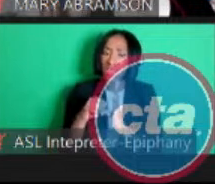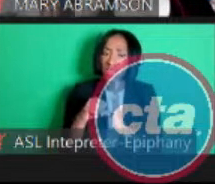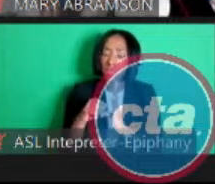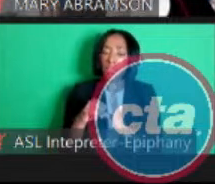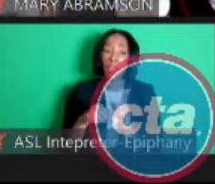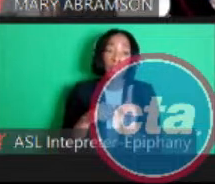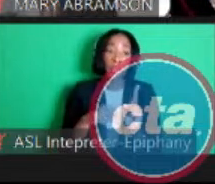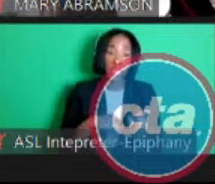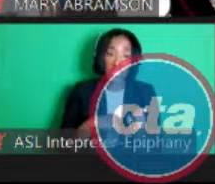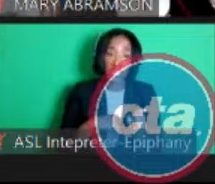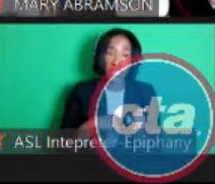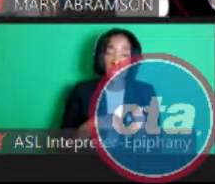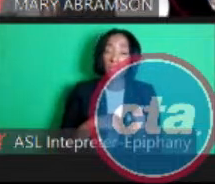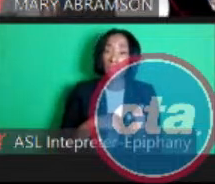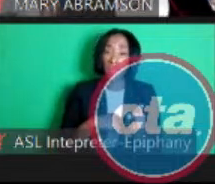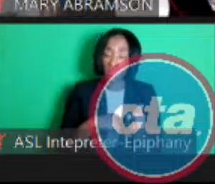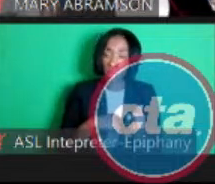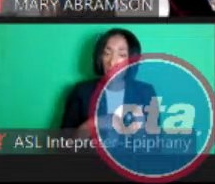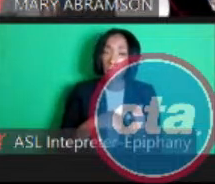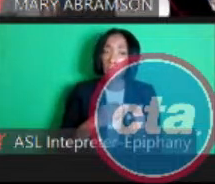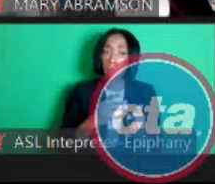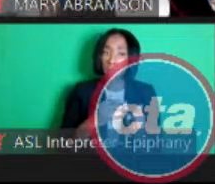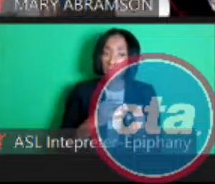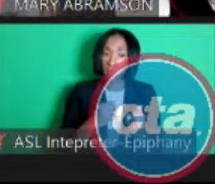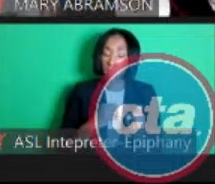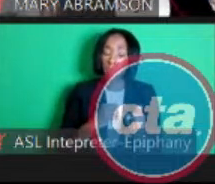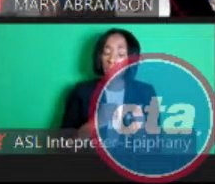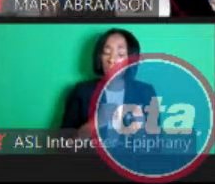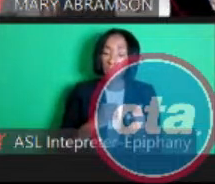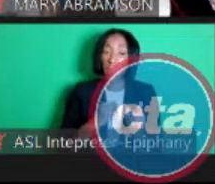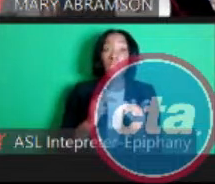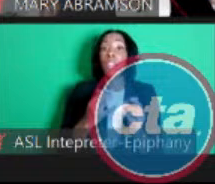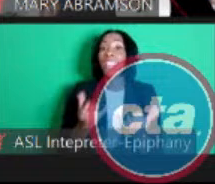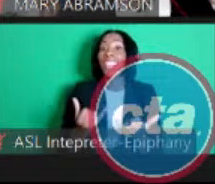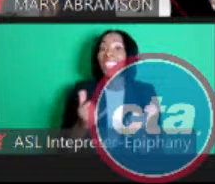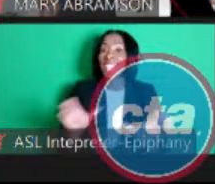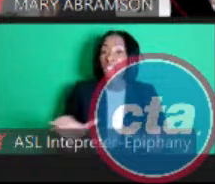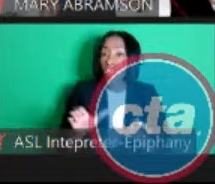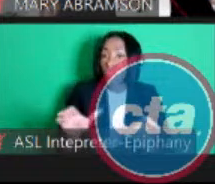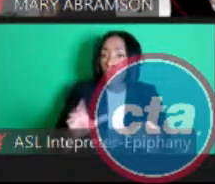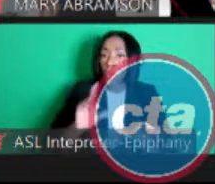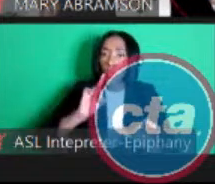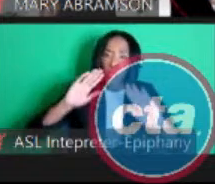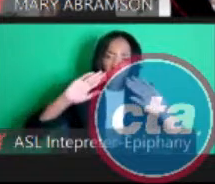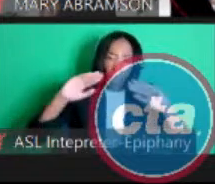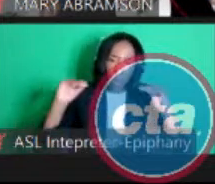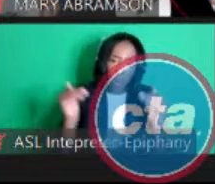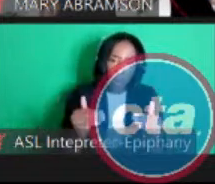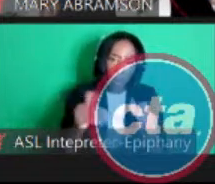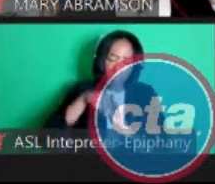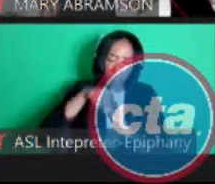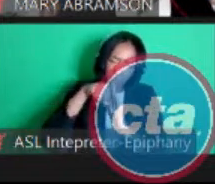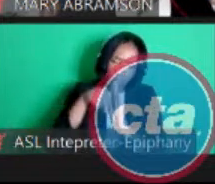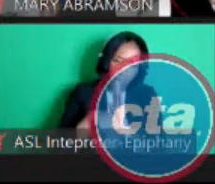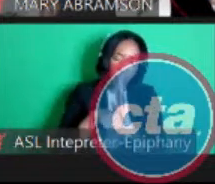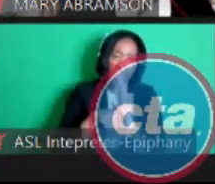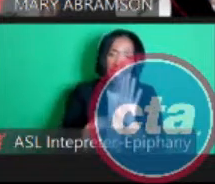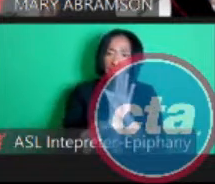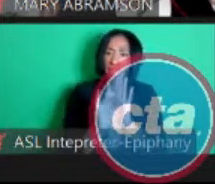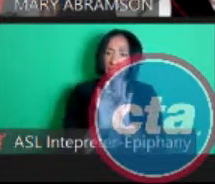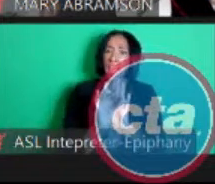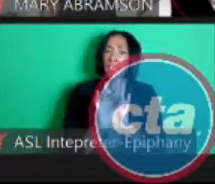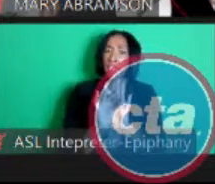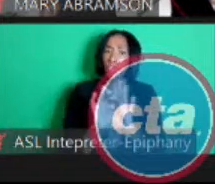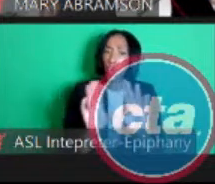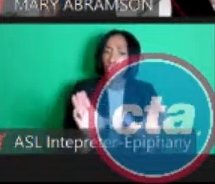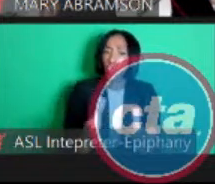this project or this effort really focuses on a really select group of